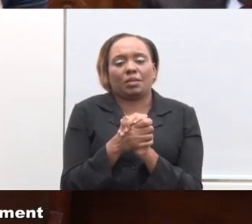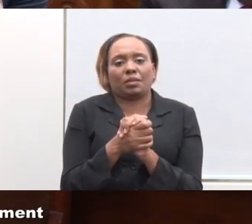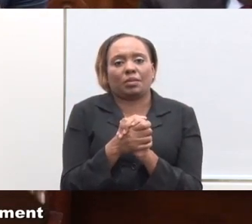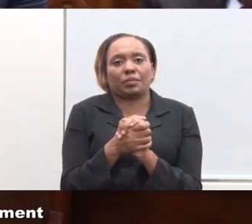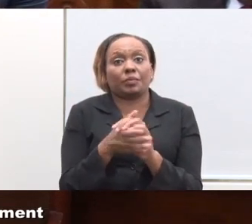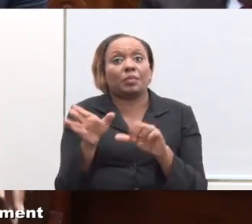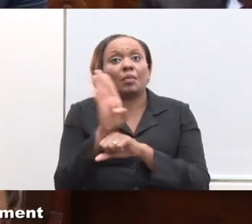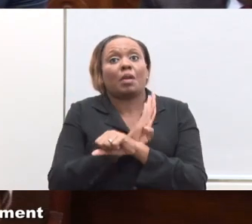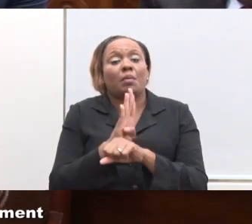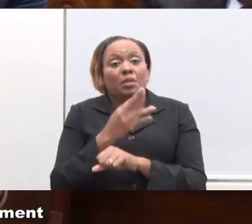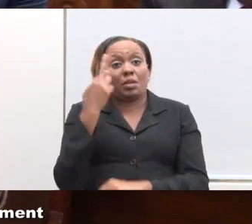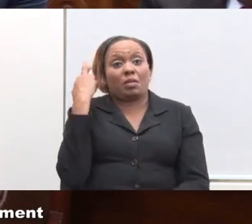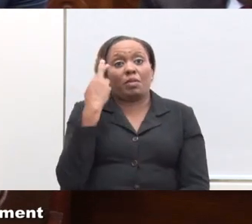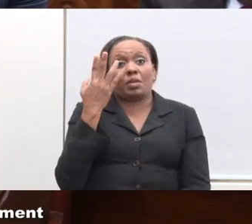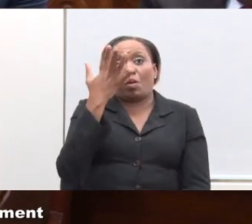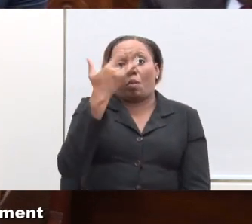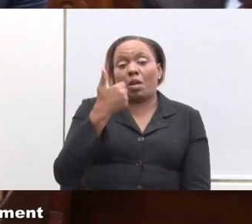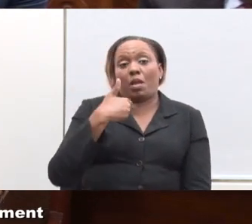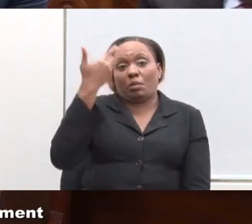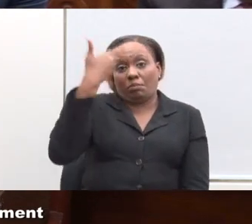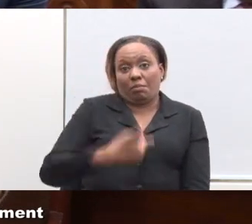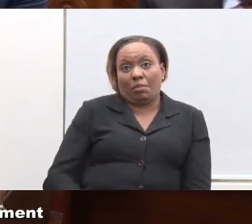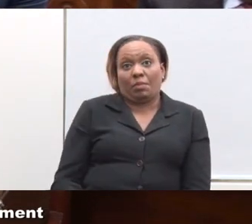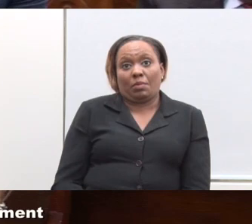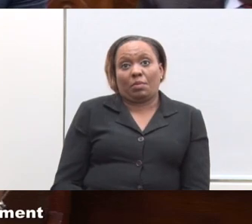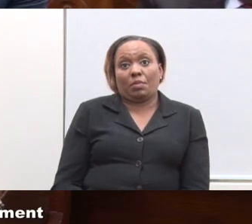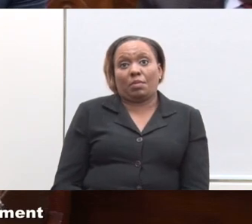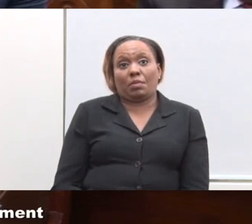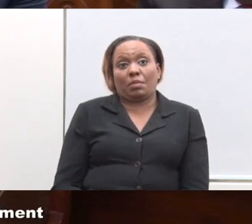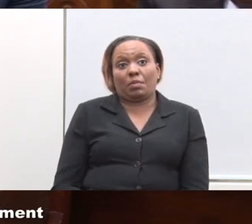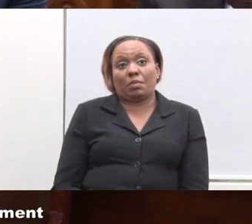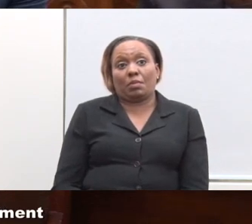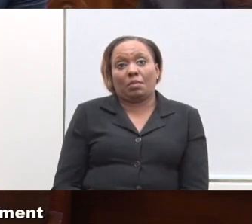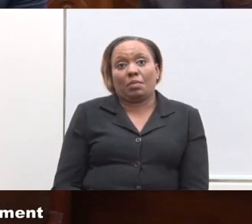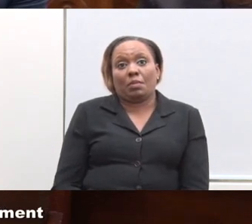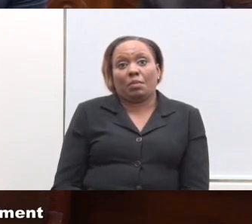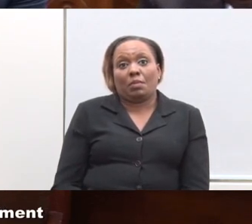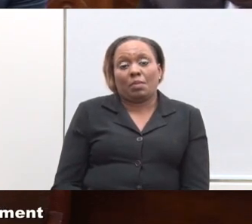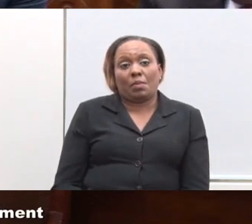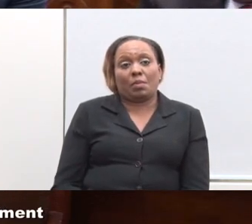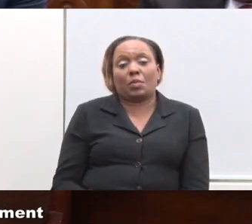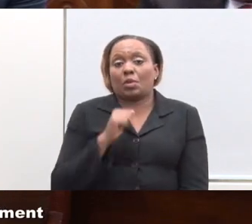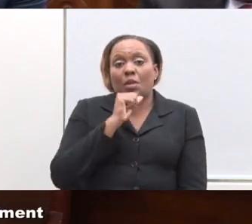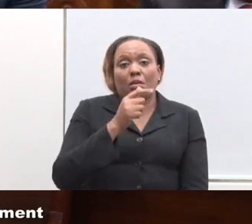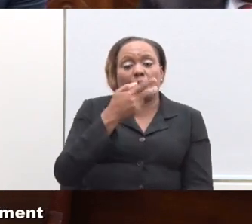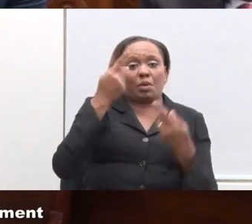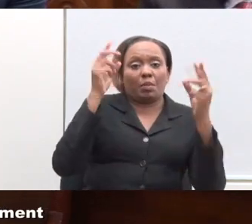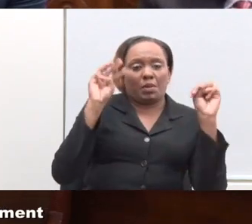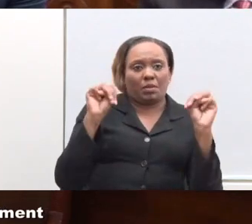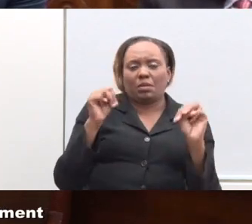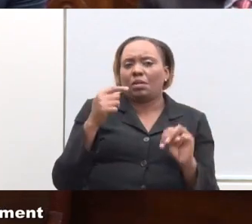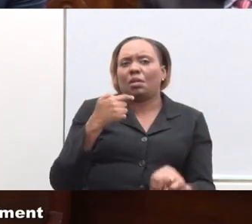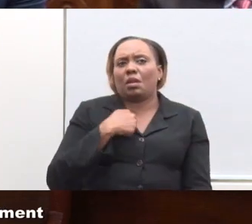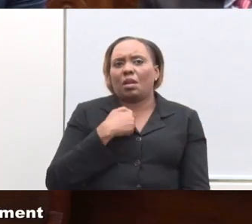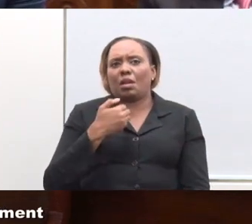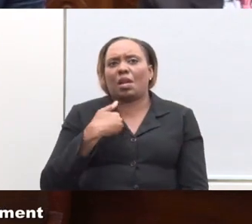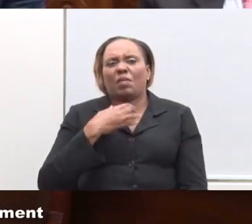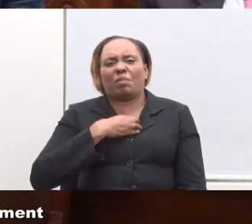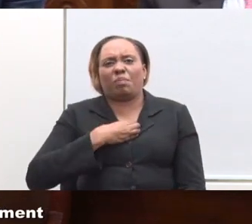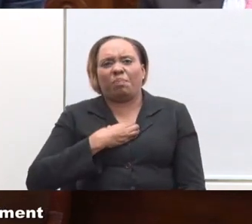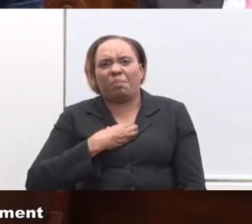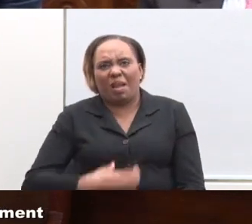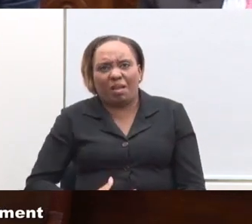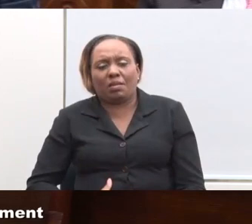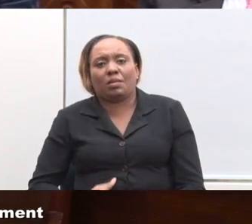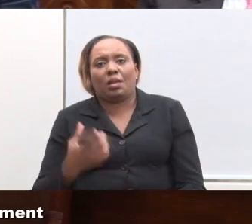why I am who I am. I don't mean by being Prime Minister. I mean by the passion that I have for the